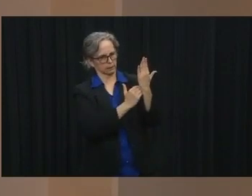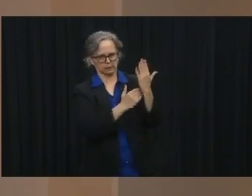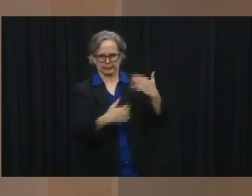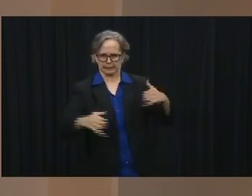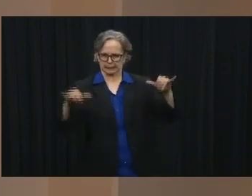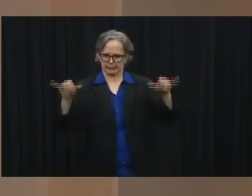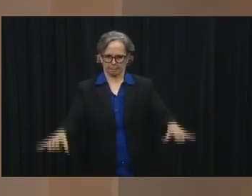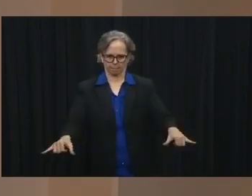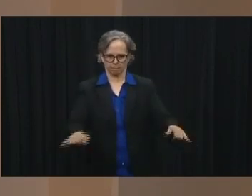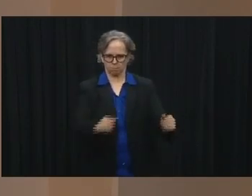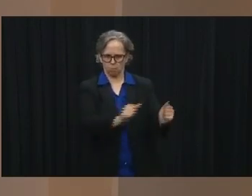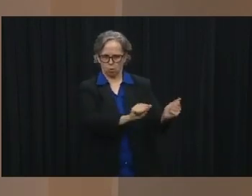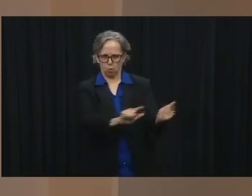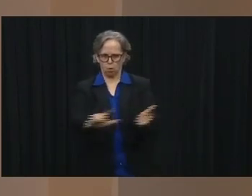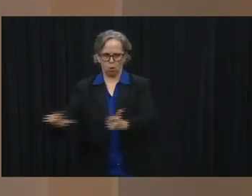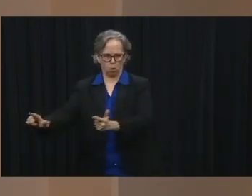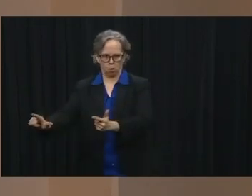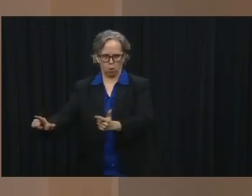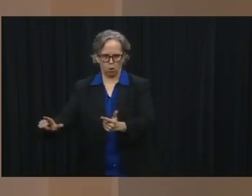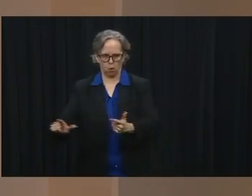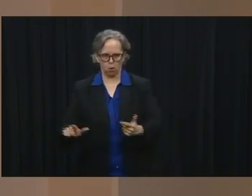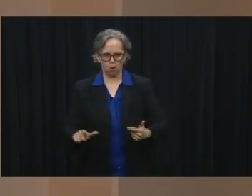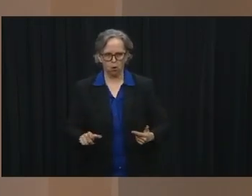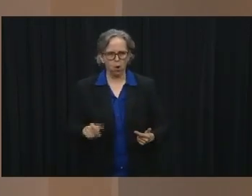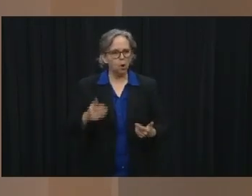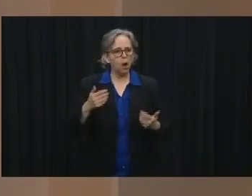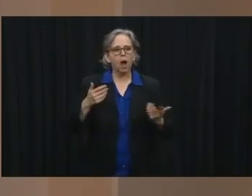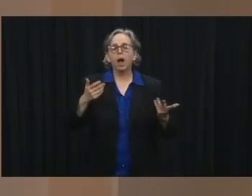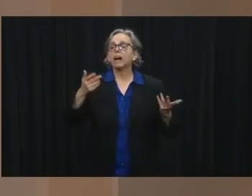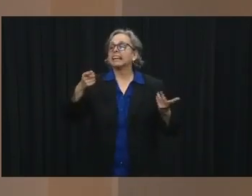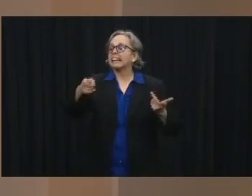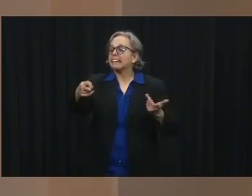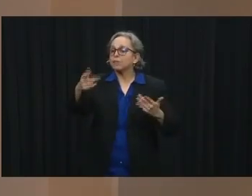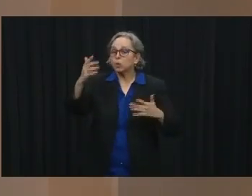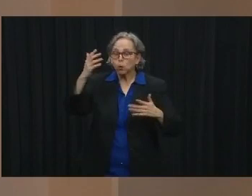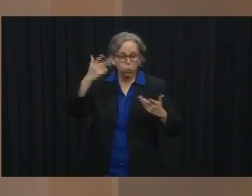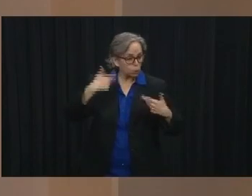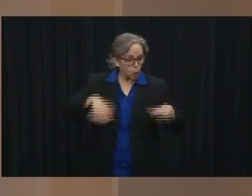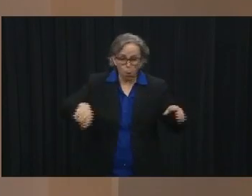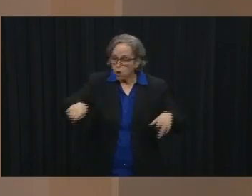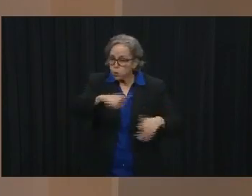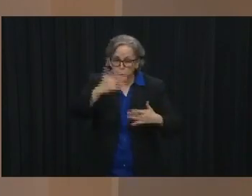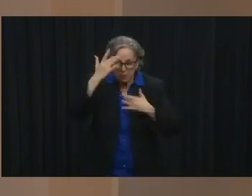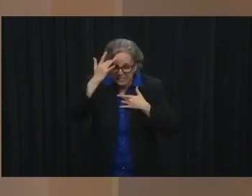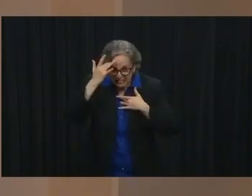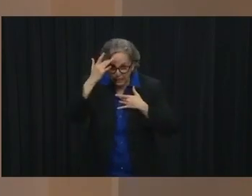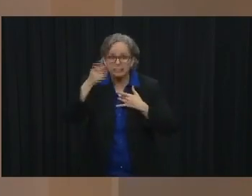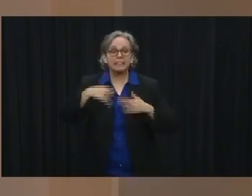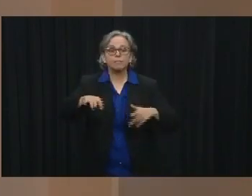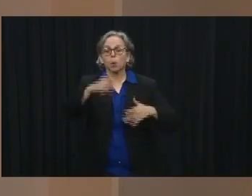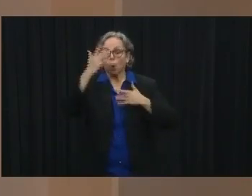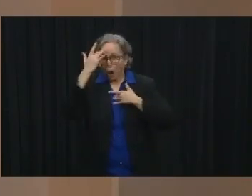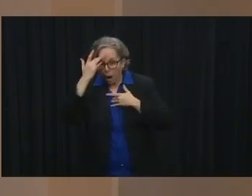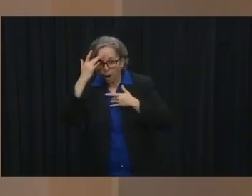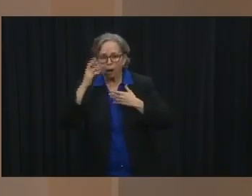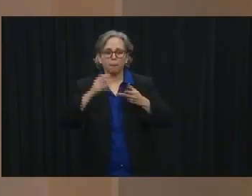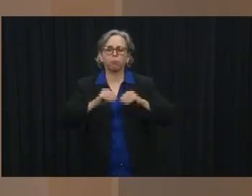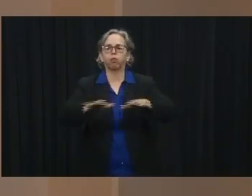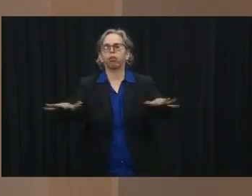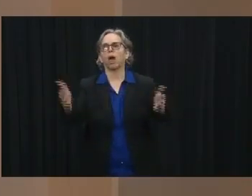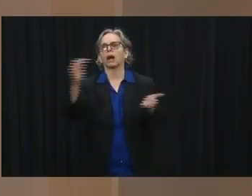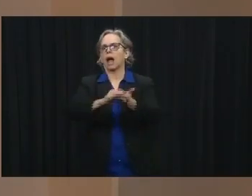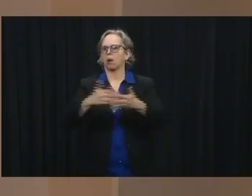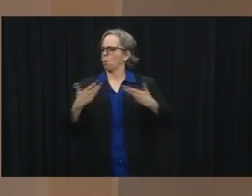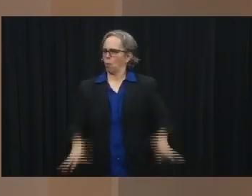always said, we are in this together, and the virus only spreads when we spread it. So that's why